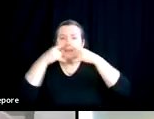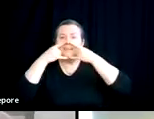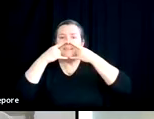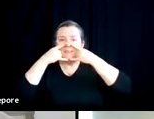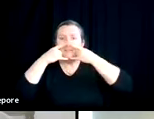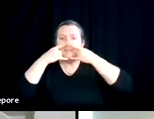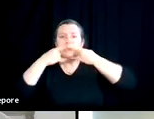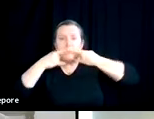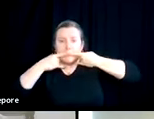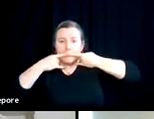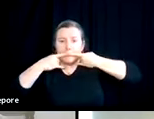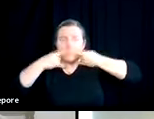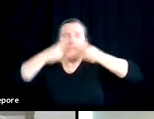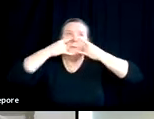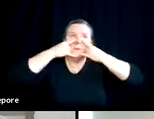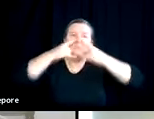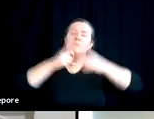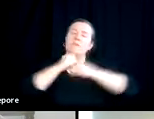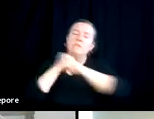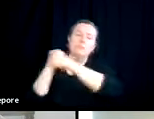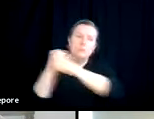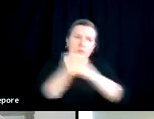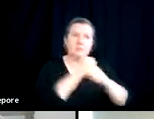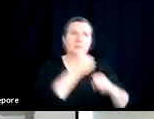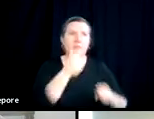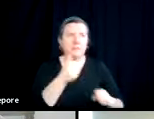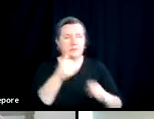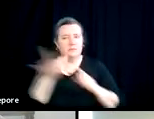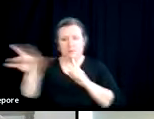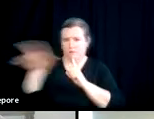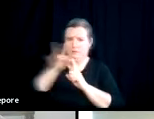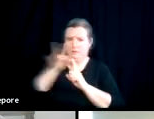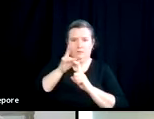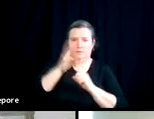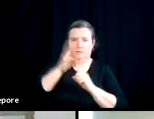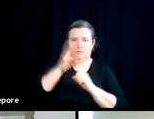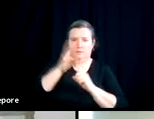protect yourself against getting infected with or spreading